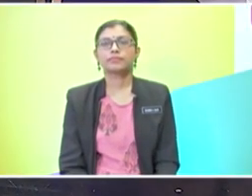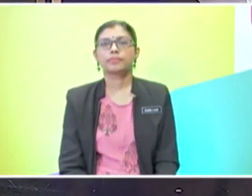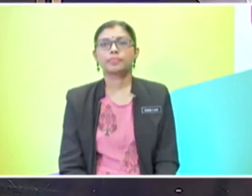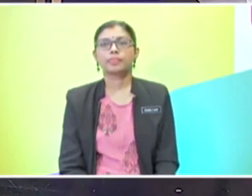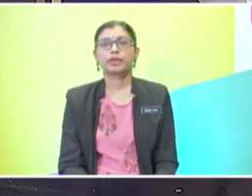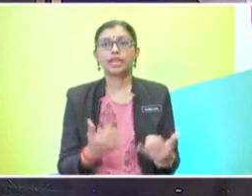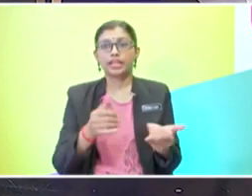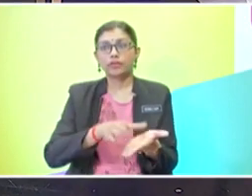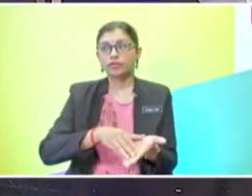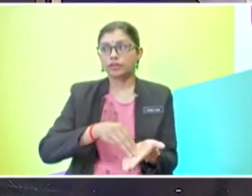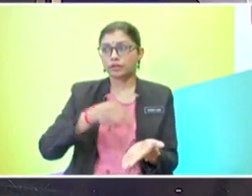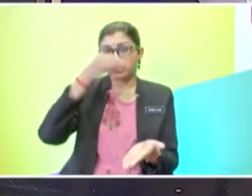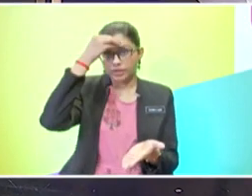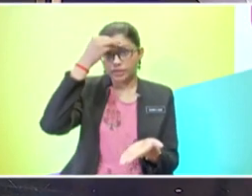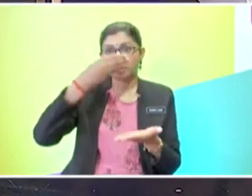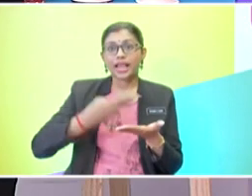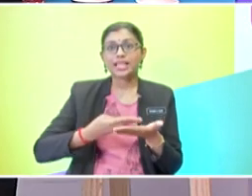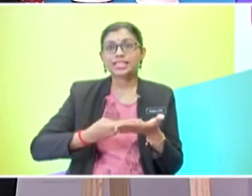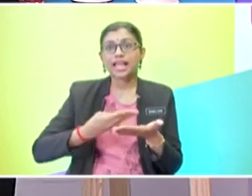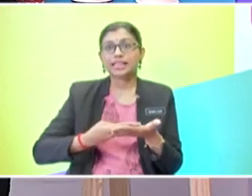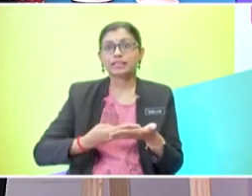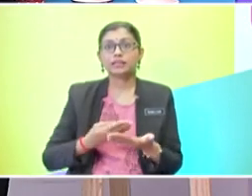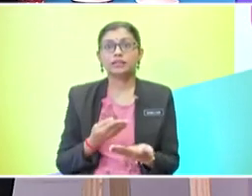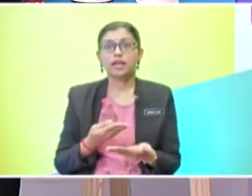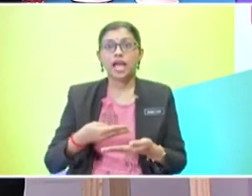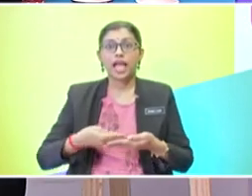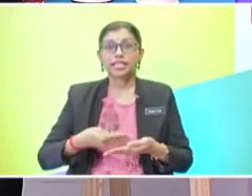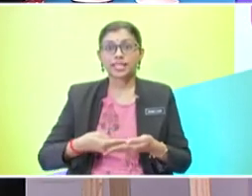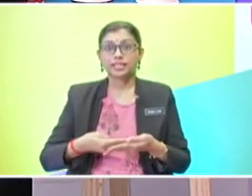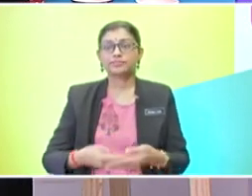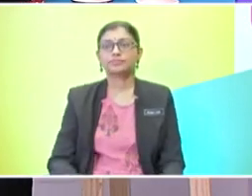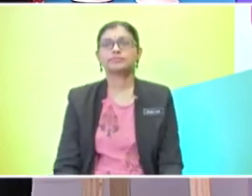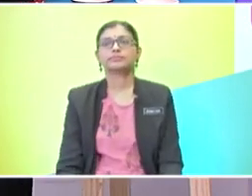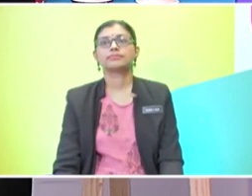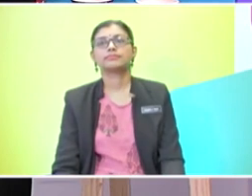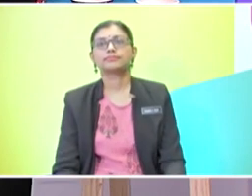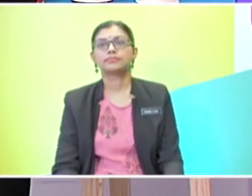move on. Okay, asset. Do you normally listen? What is